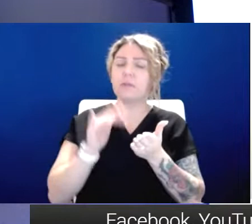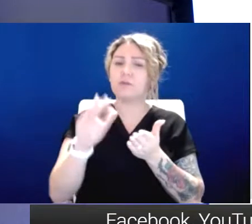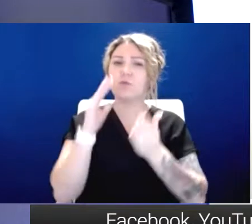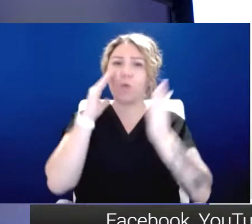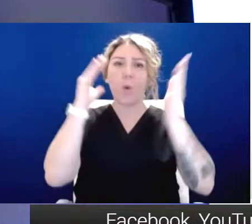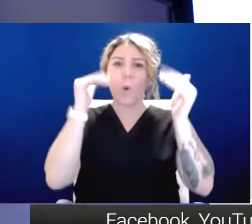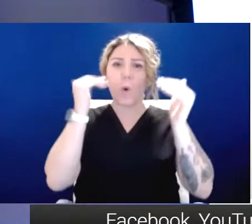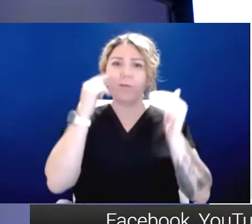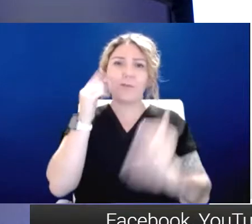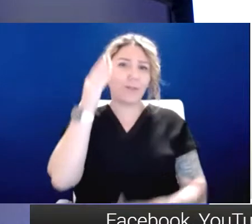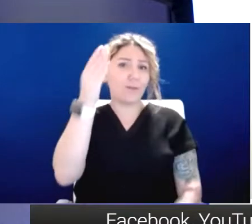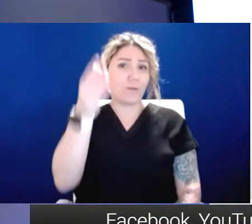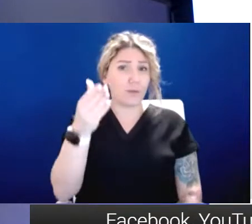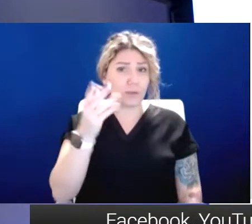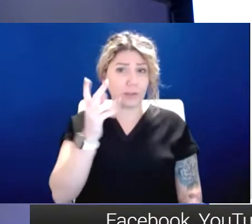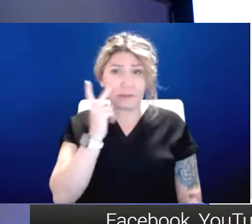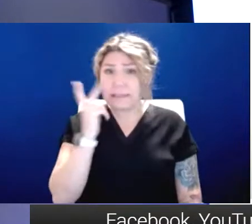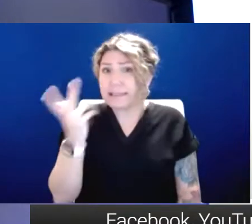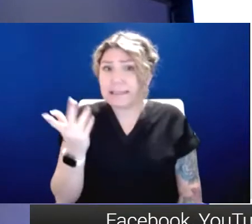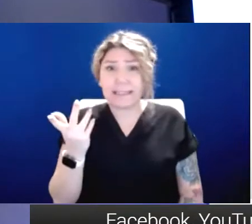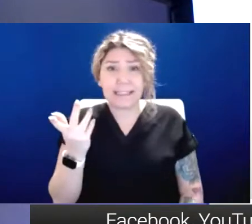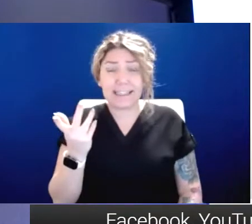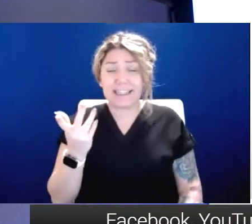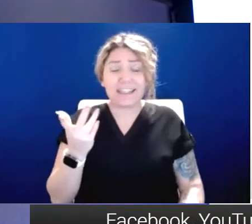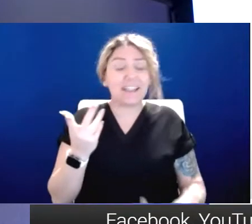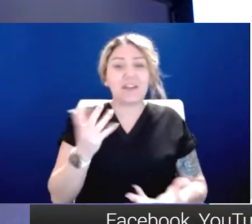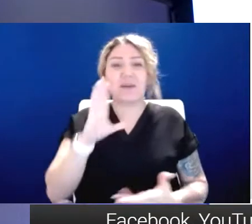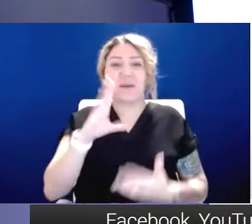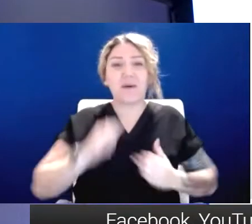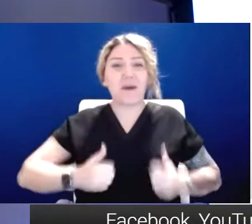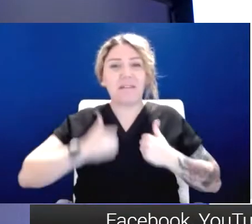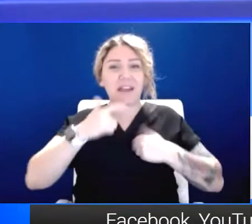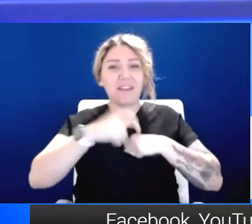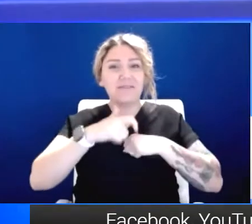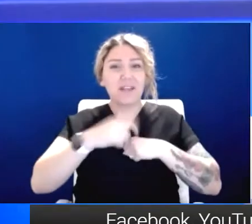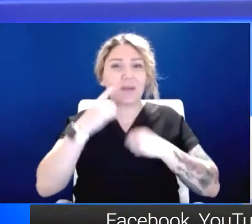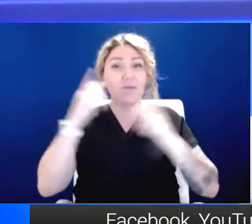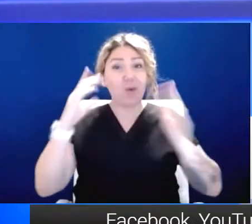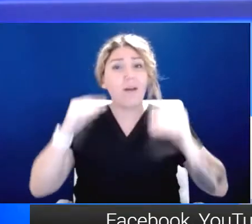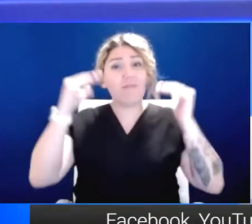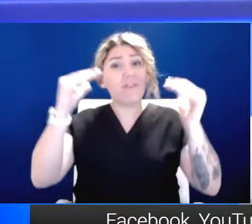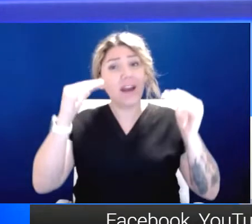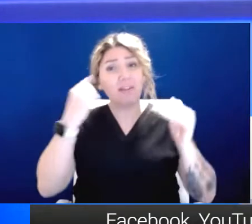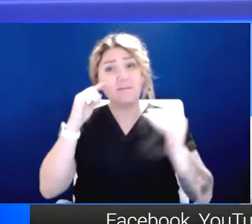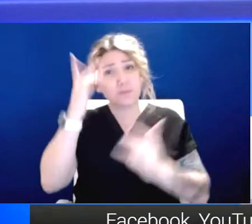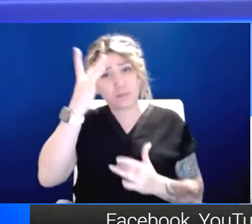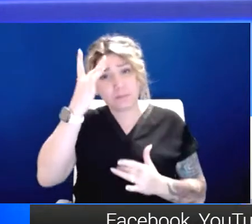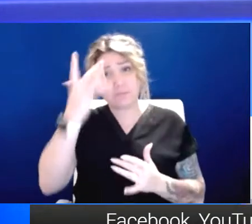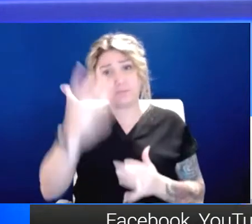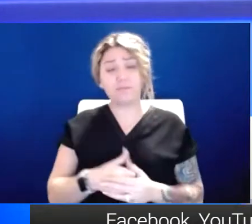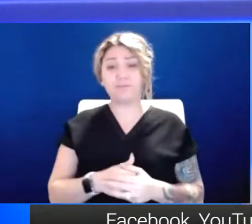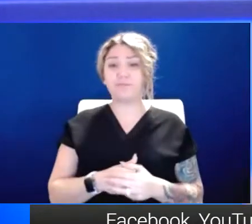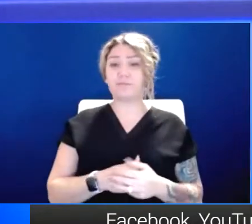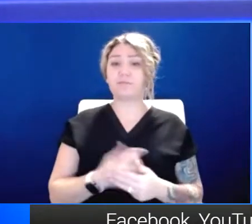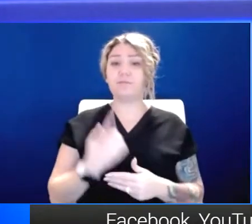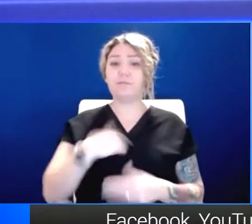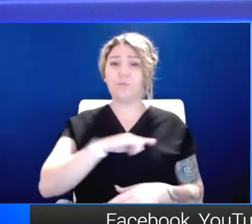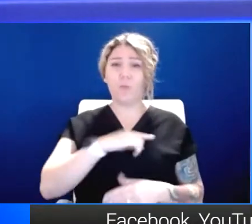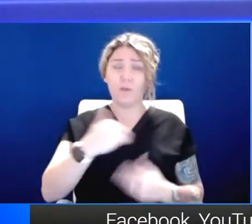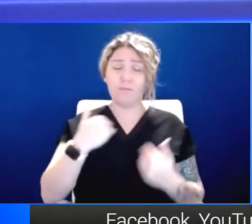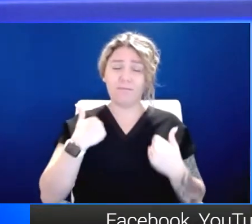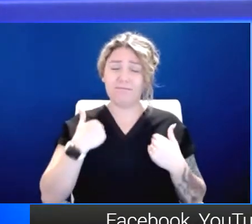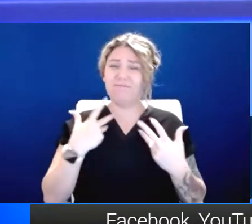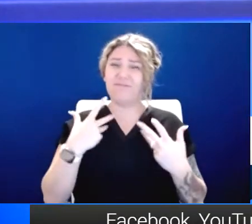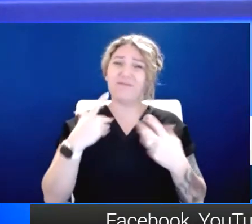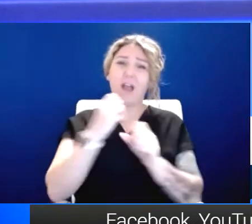What do you see in your lifetime of advancements? Right. So, we have been fighting hard to find a